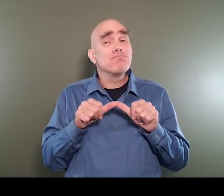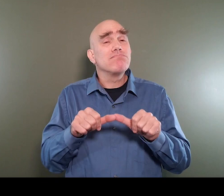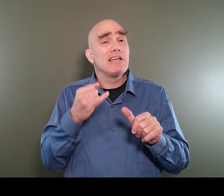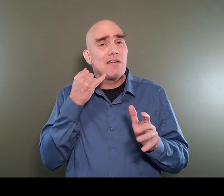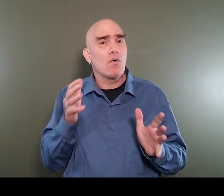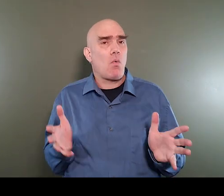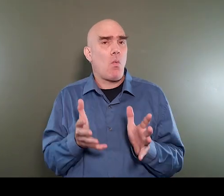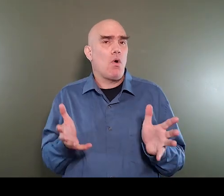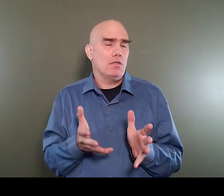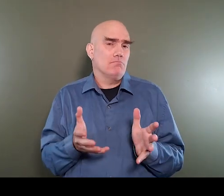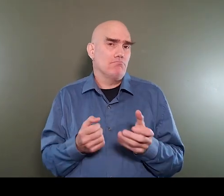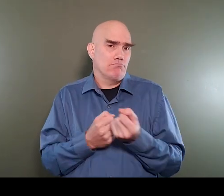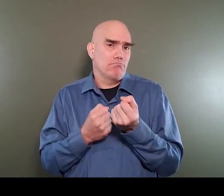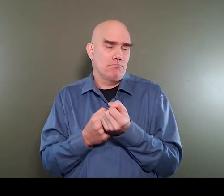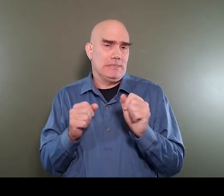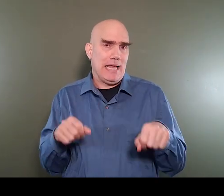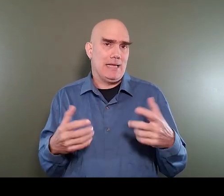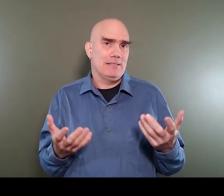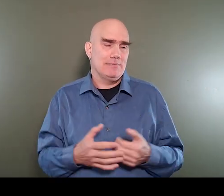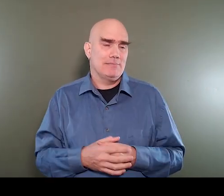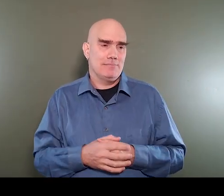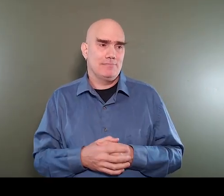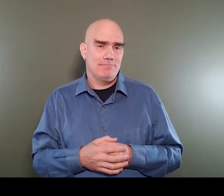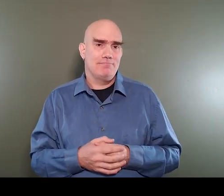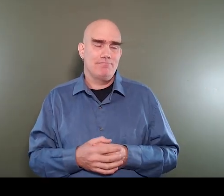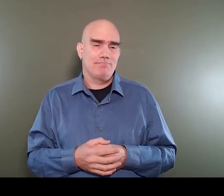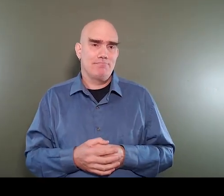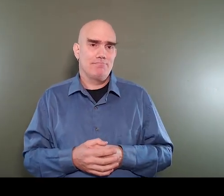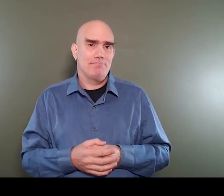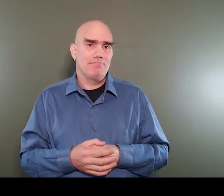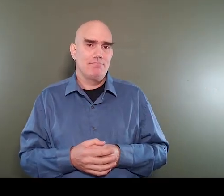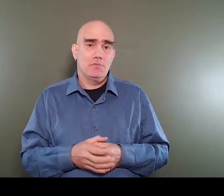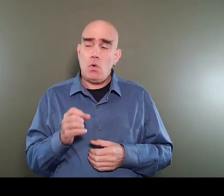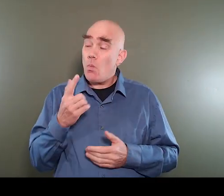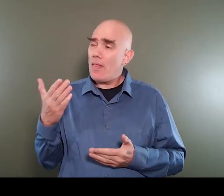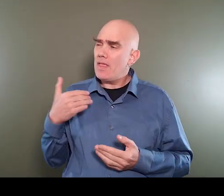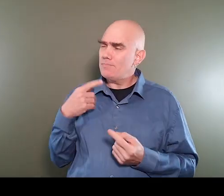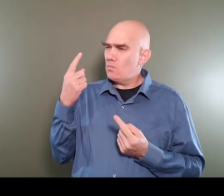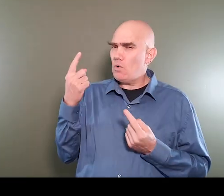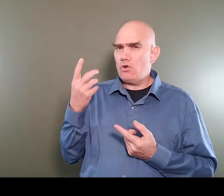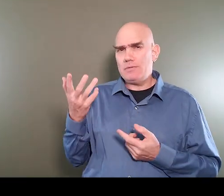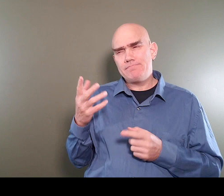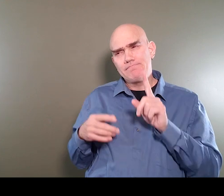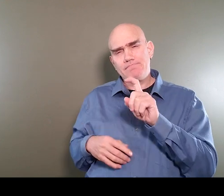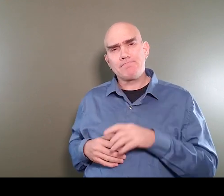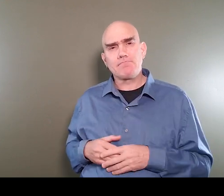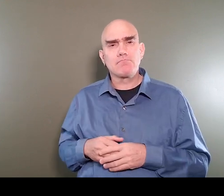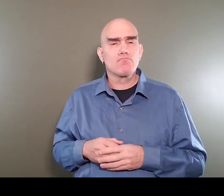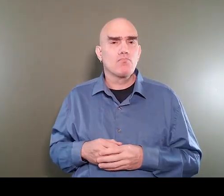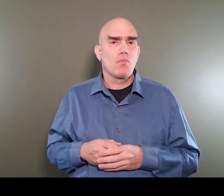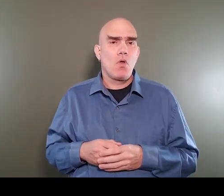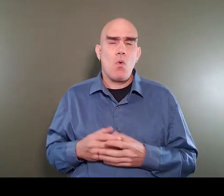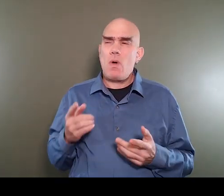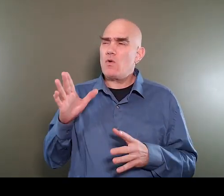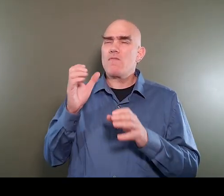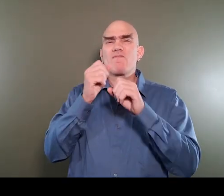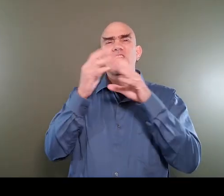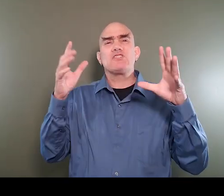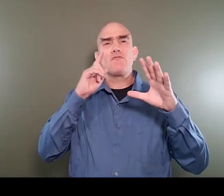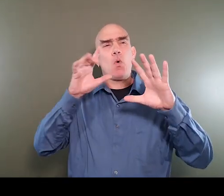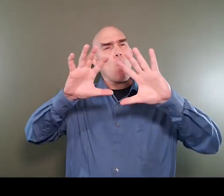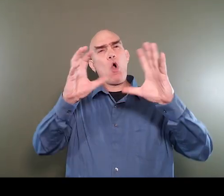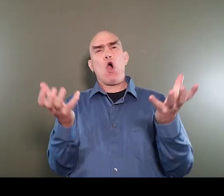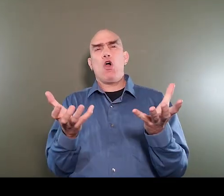But it can be if it's encouraged. So, one thing I'm wondering